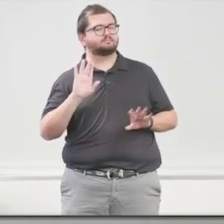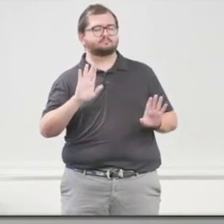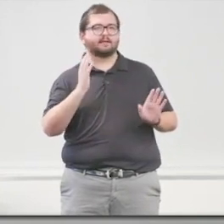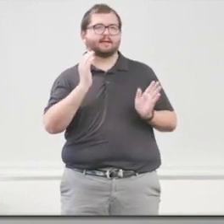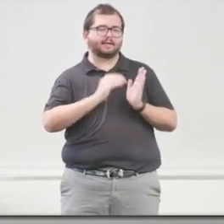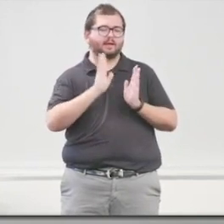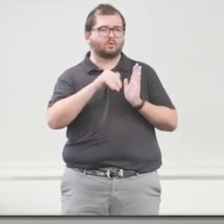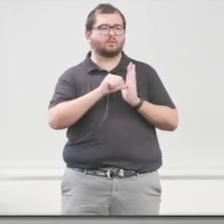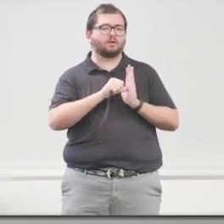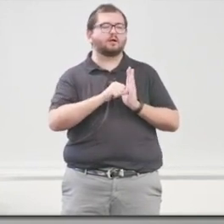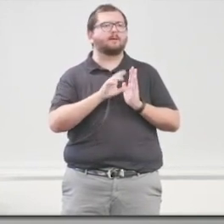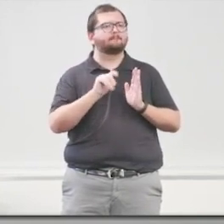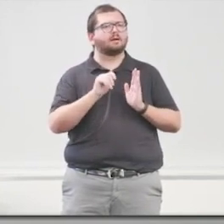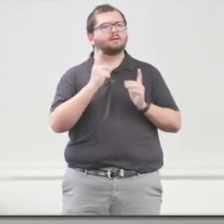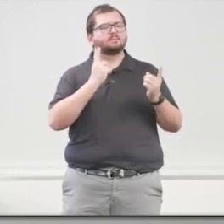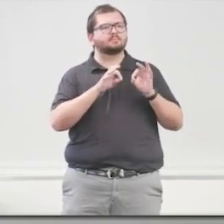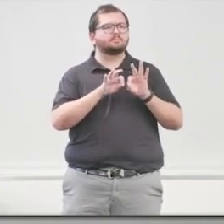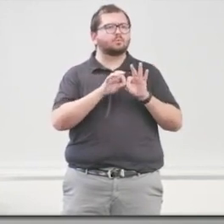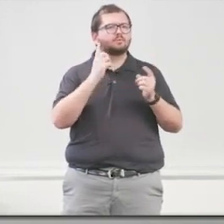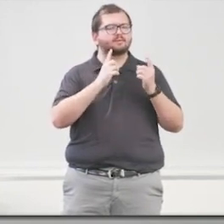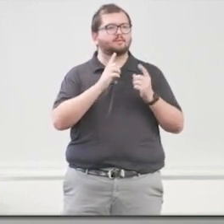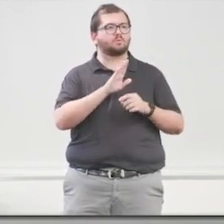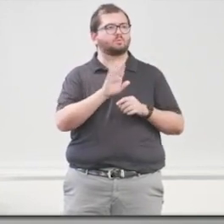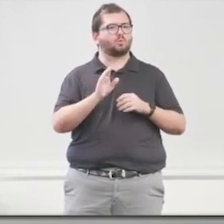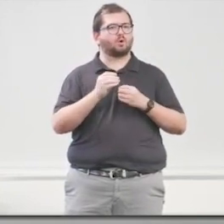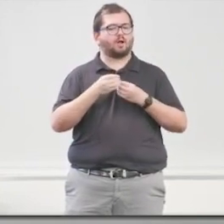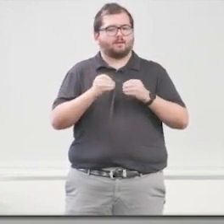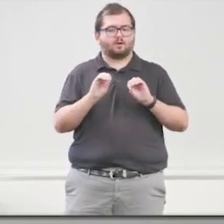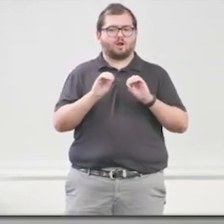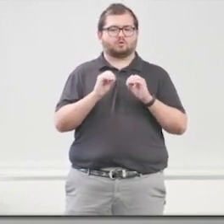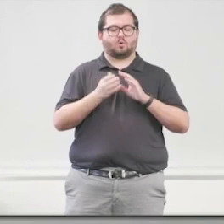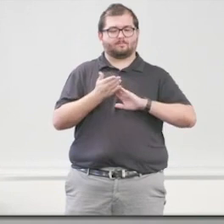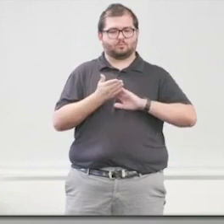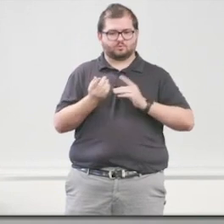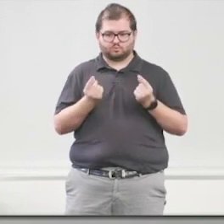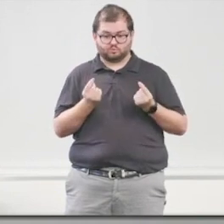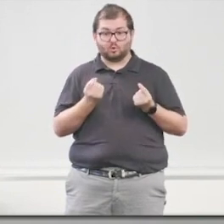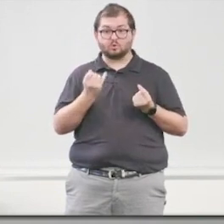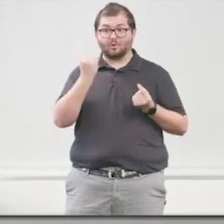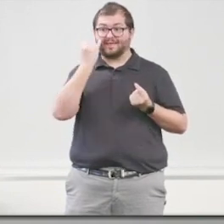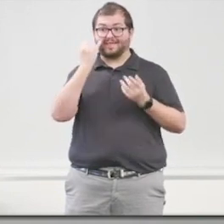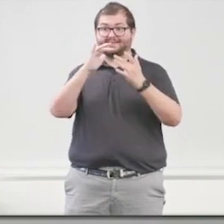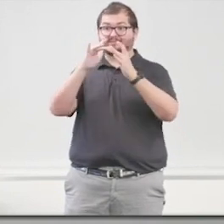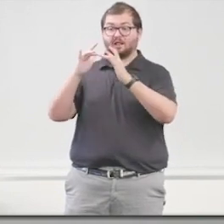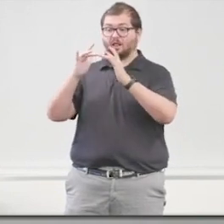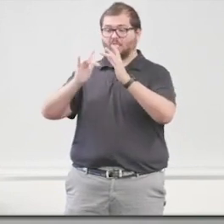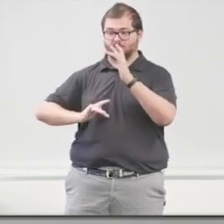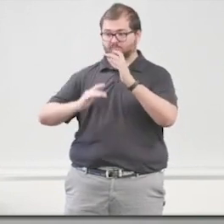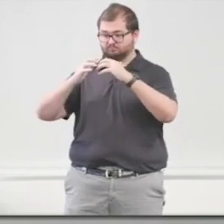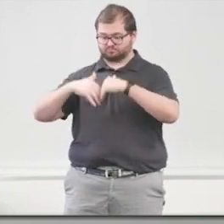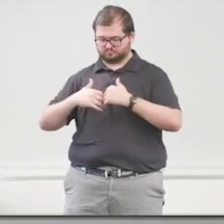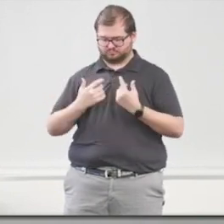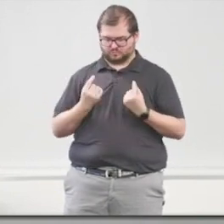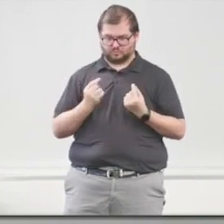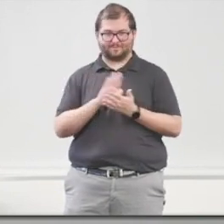operational resiliency, right? What do you do if you don't have technology? If you have to revert to paper, if you have to go back to the old school way of doing things, what does that